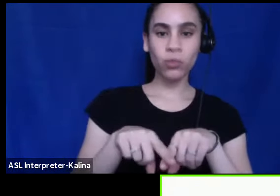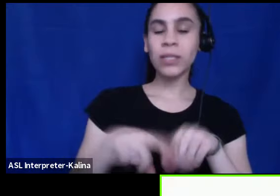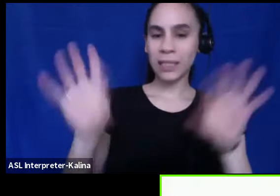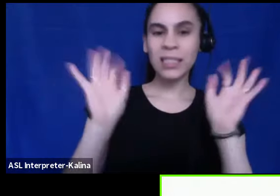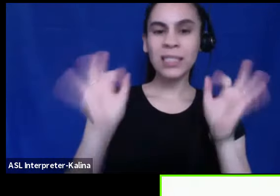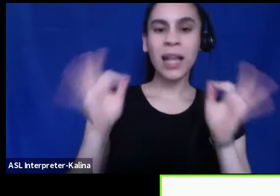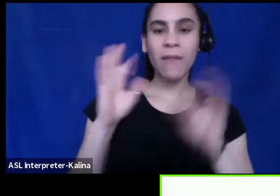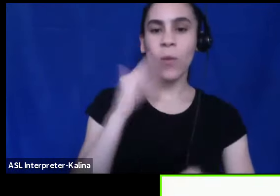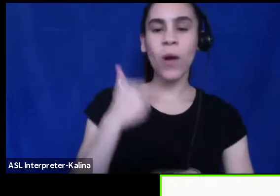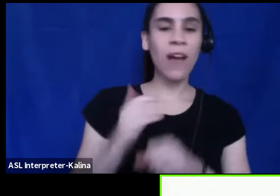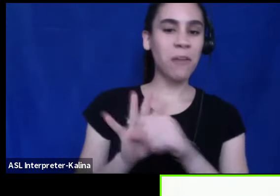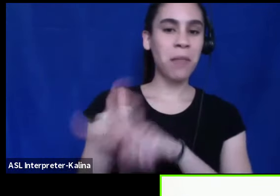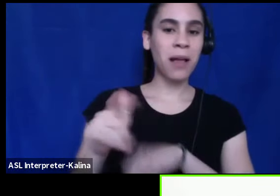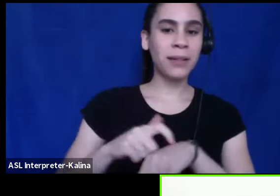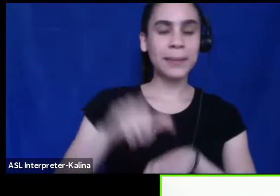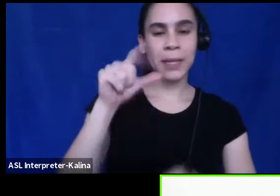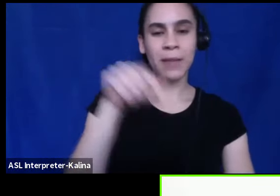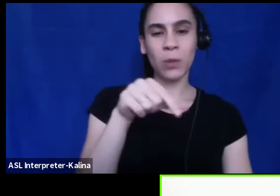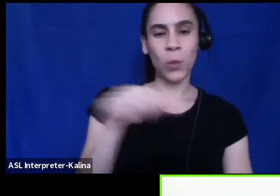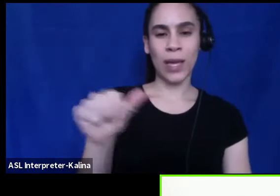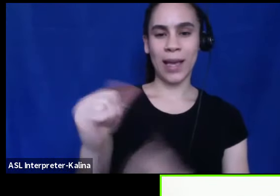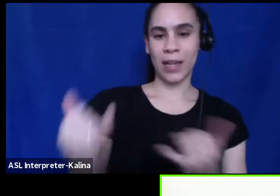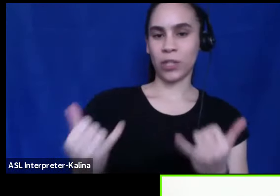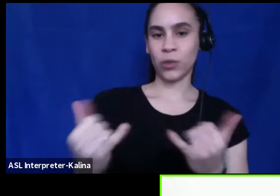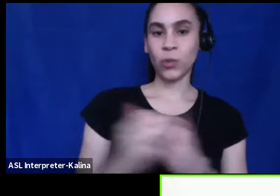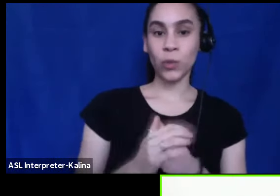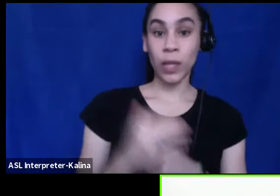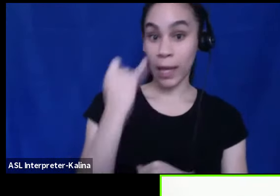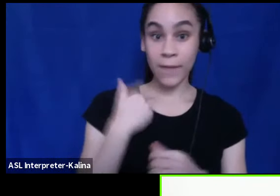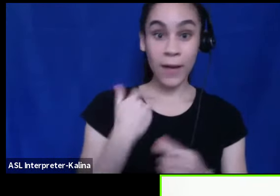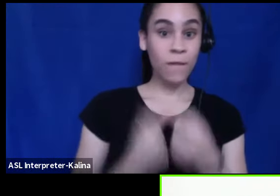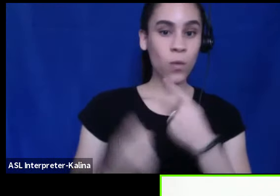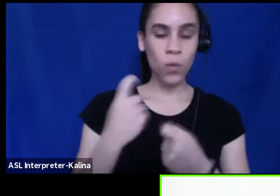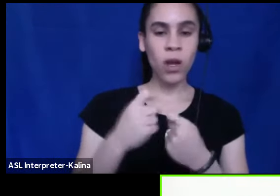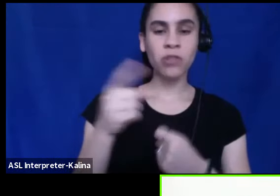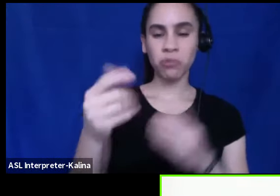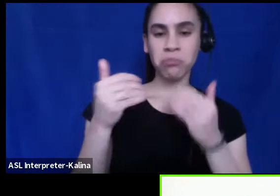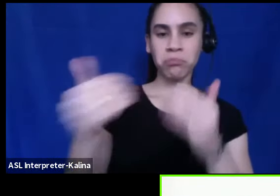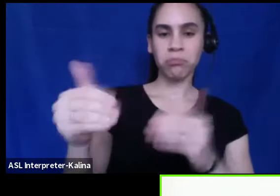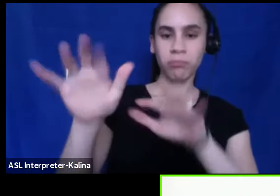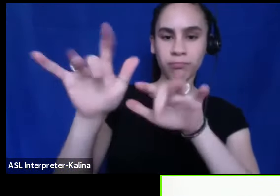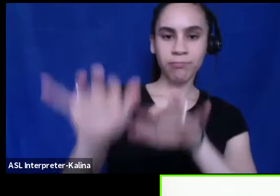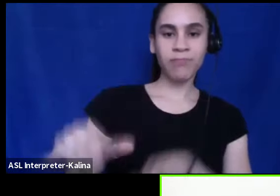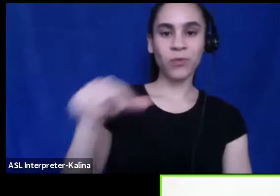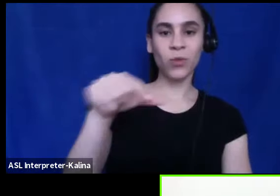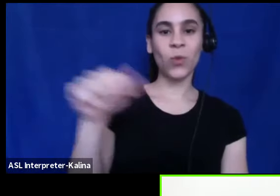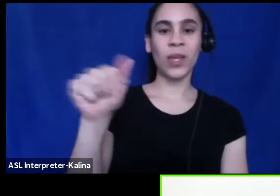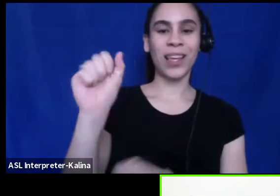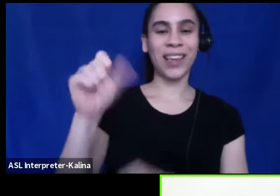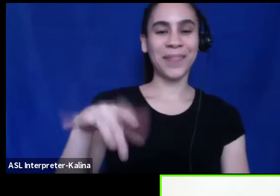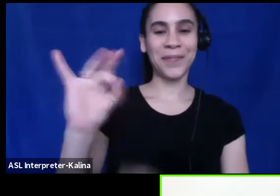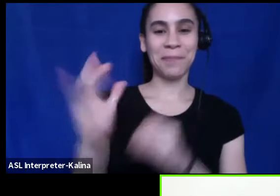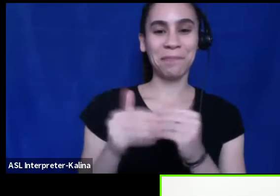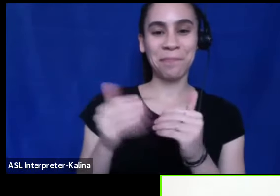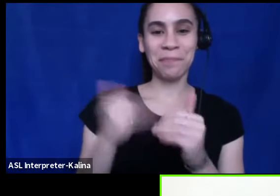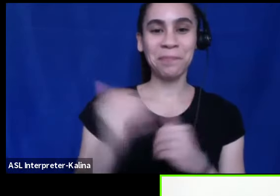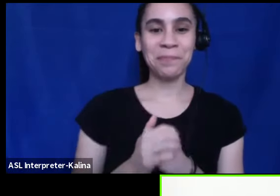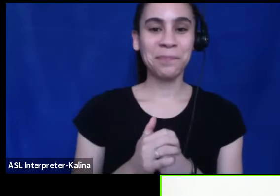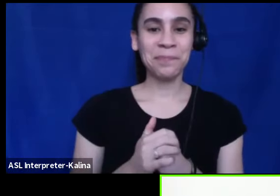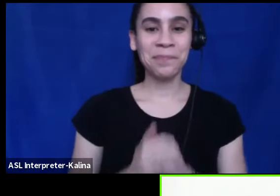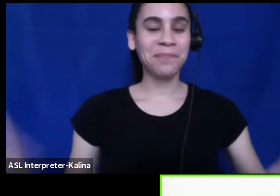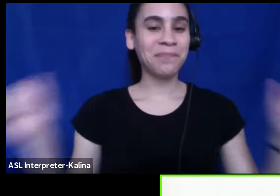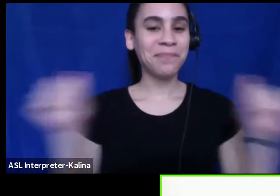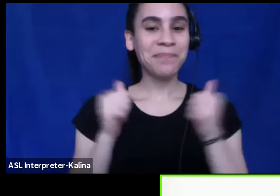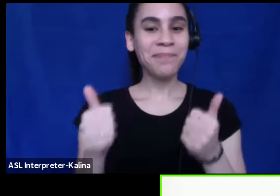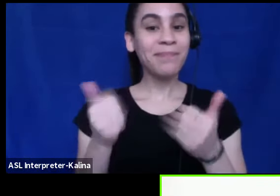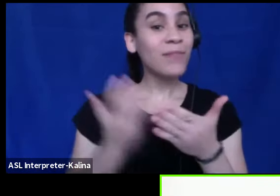for Q&A. We'll leave time for Q&A today. So if you have questions, please put in the Q&A so we can find them easily. All right,